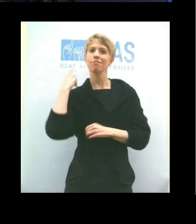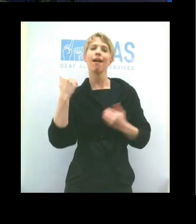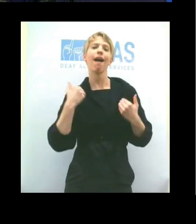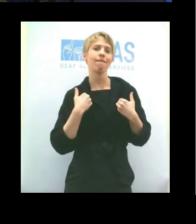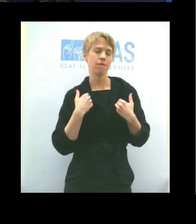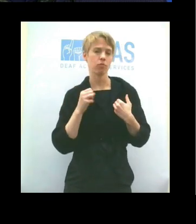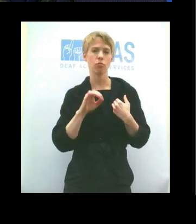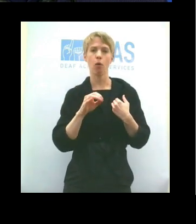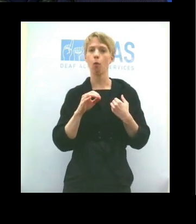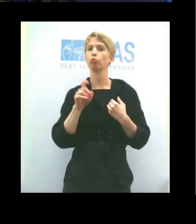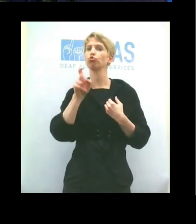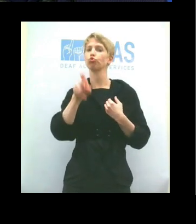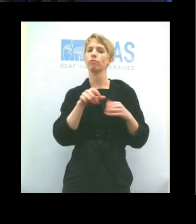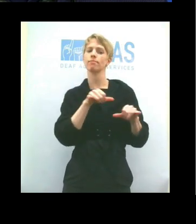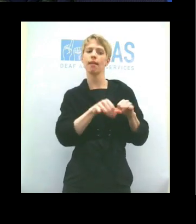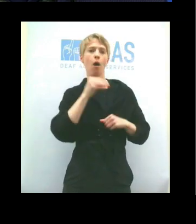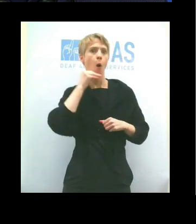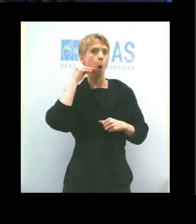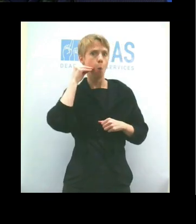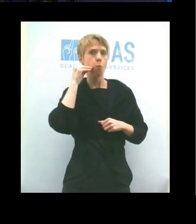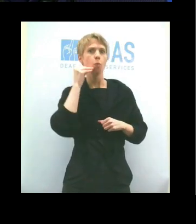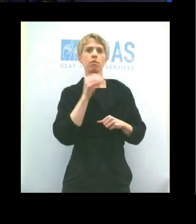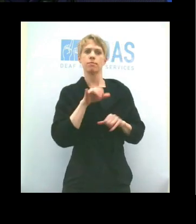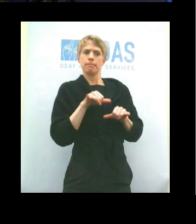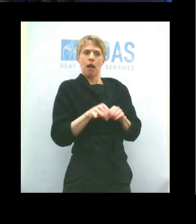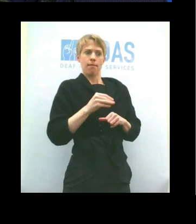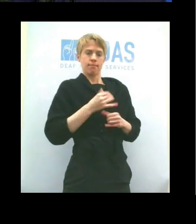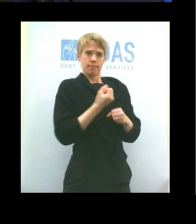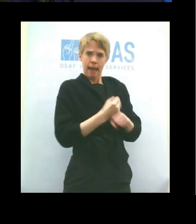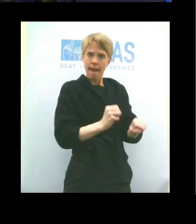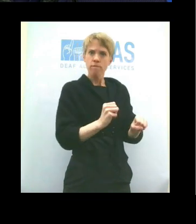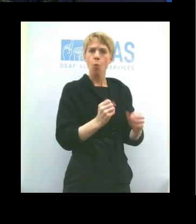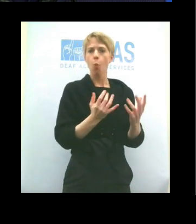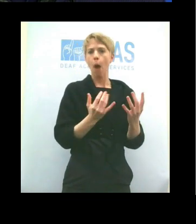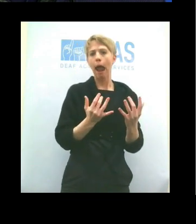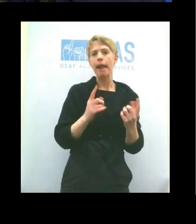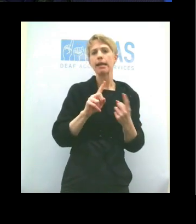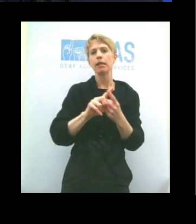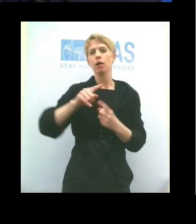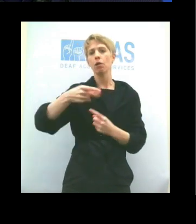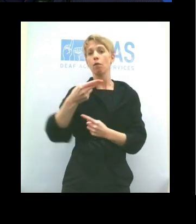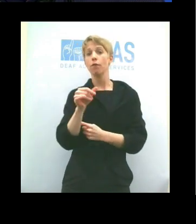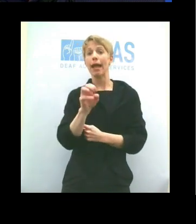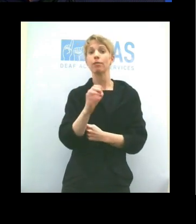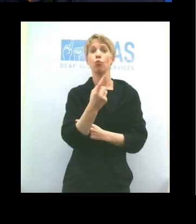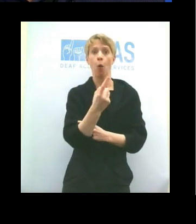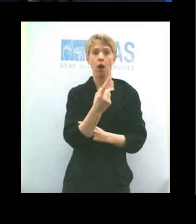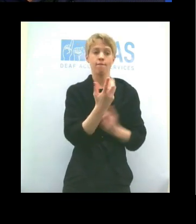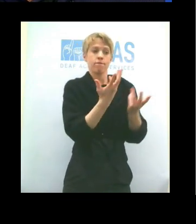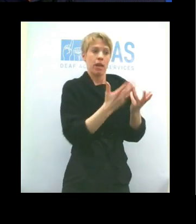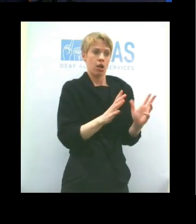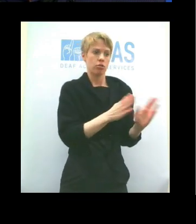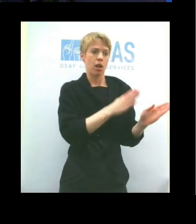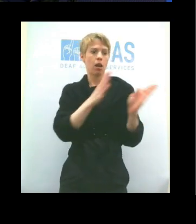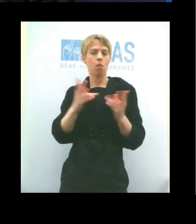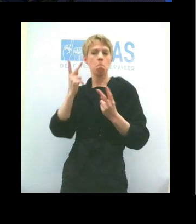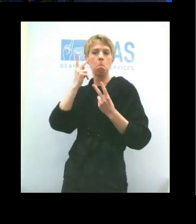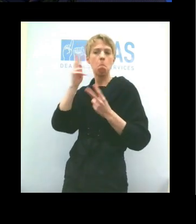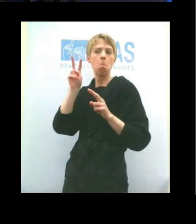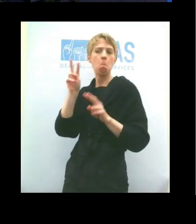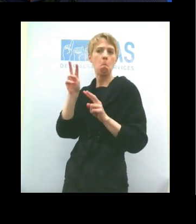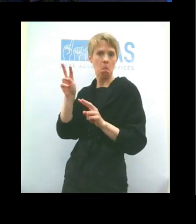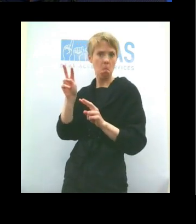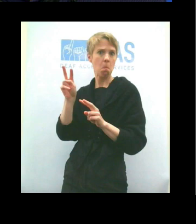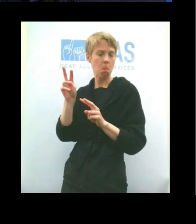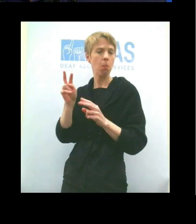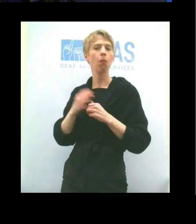spread as we try to get to a point where we can re-enter through phase 1 of the New York pause orders and New York Forward. Mortality data,